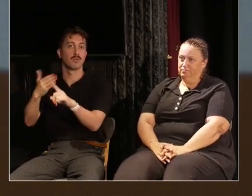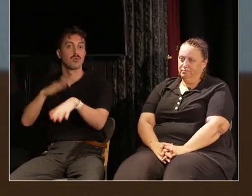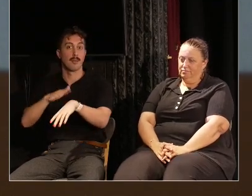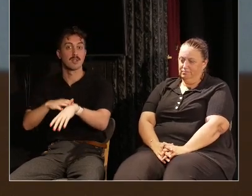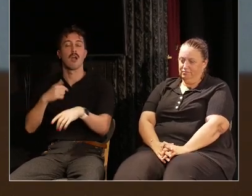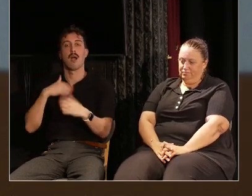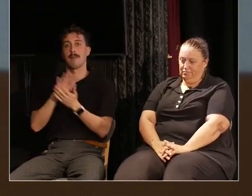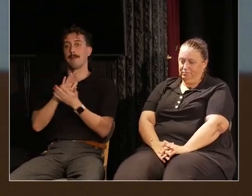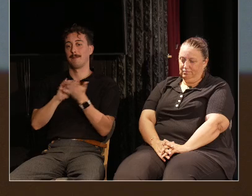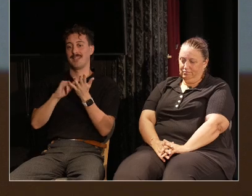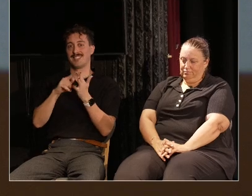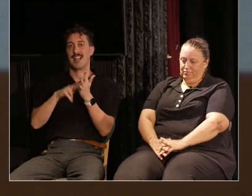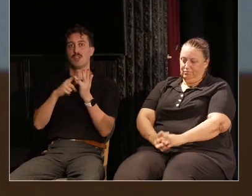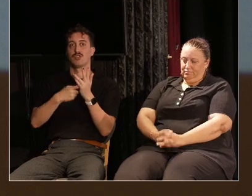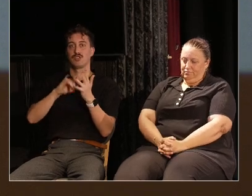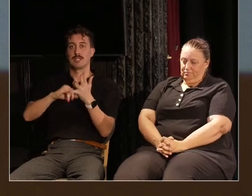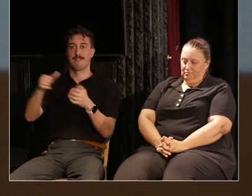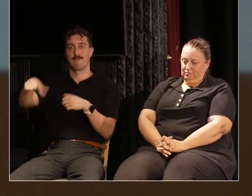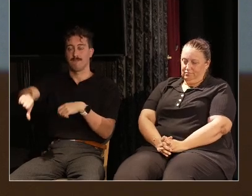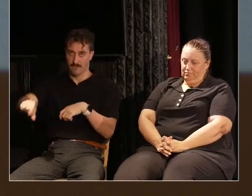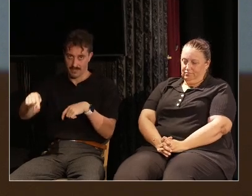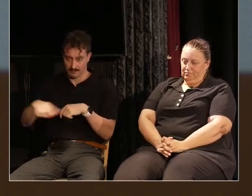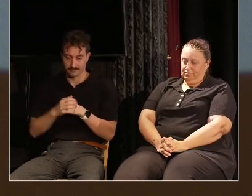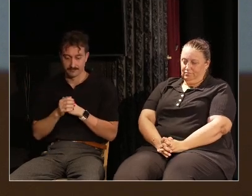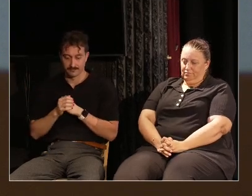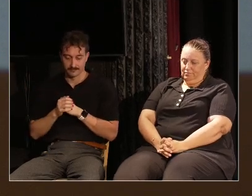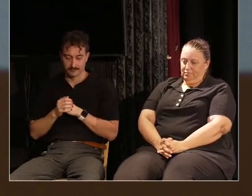that down. In its place, the